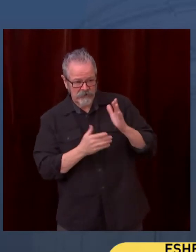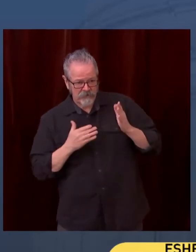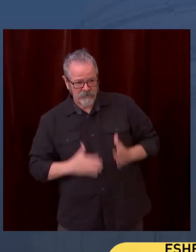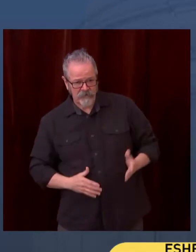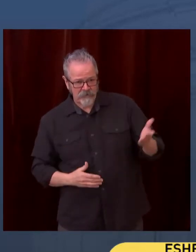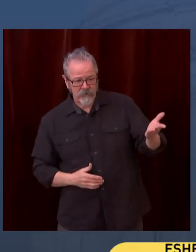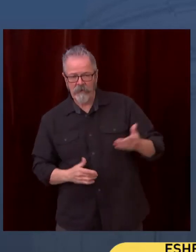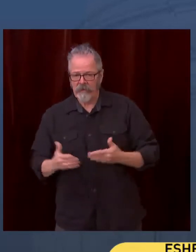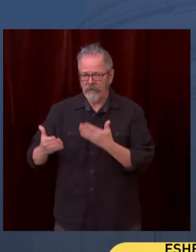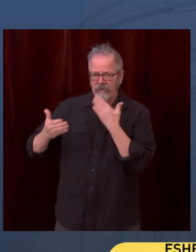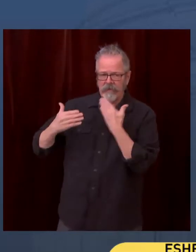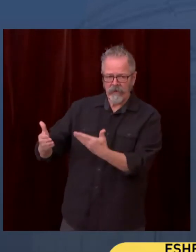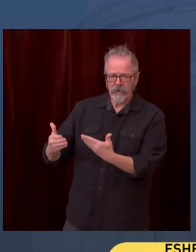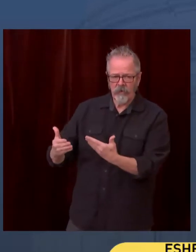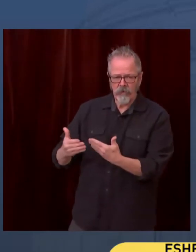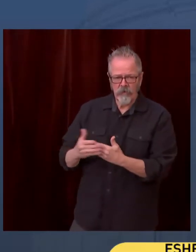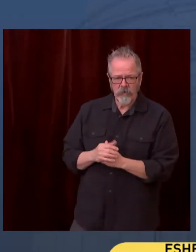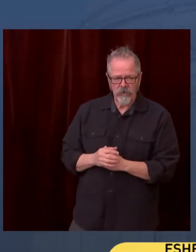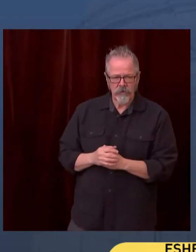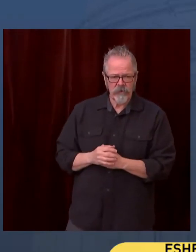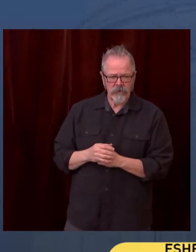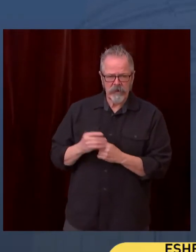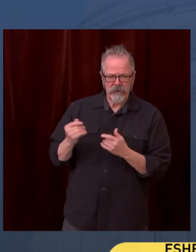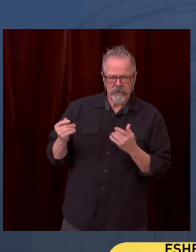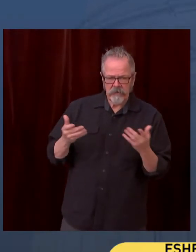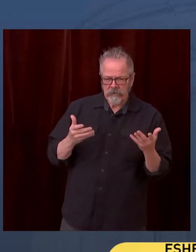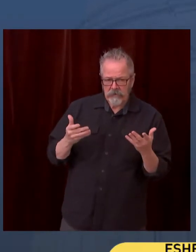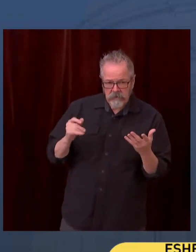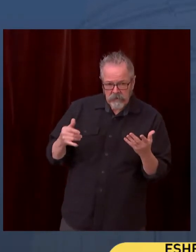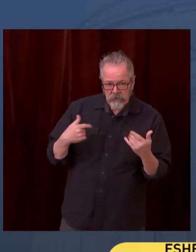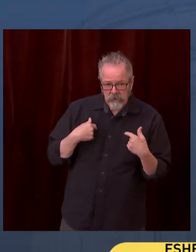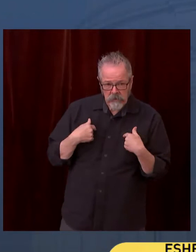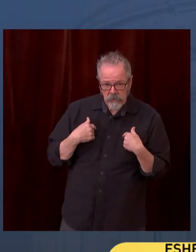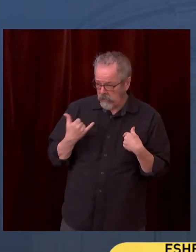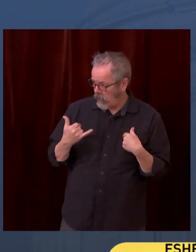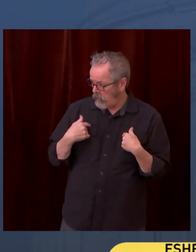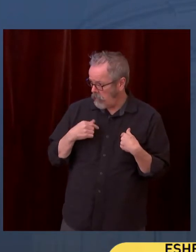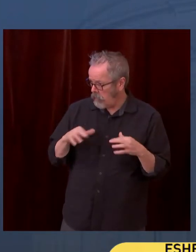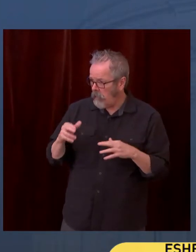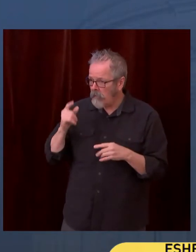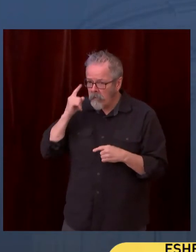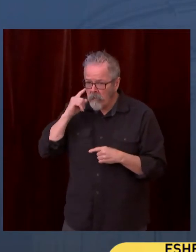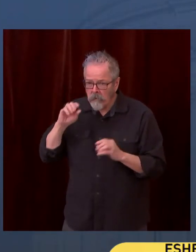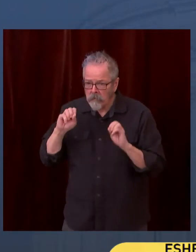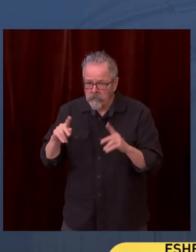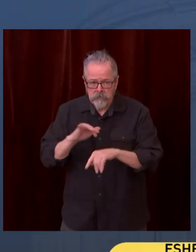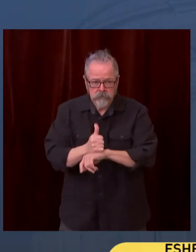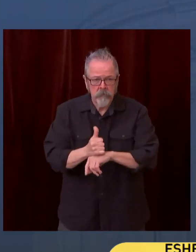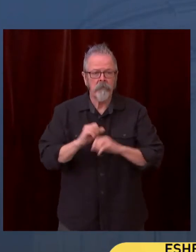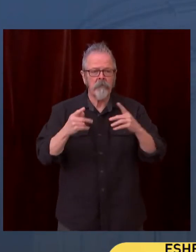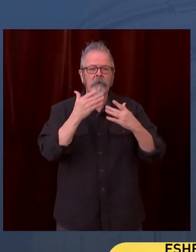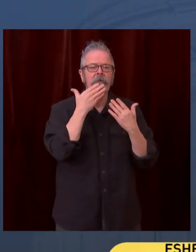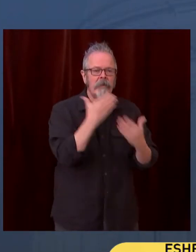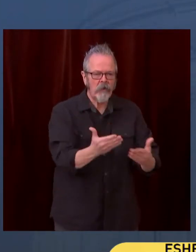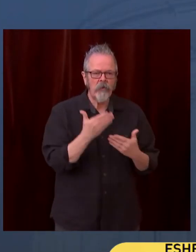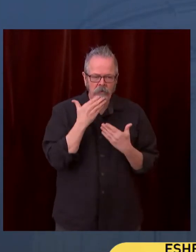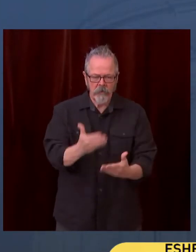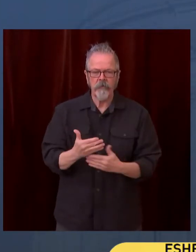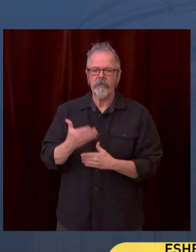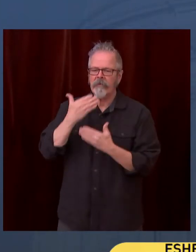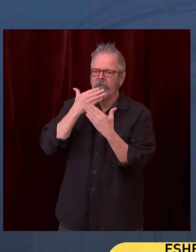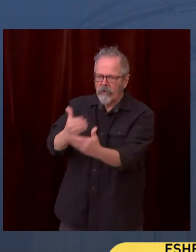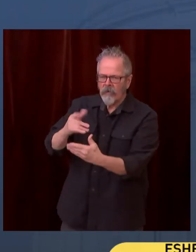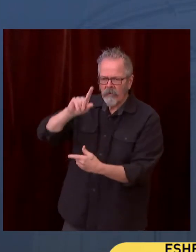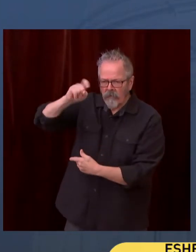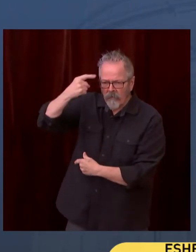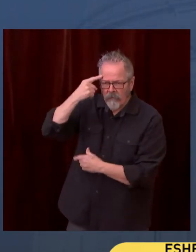Thank you, Governor Inslee. Thank you for including me today. It's always disappointing that we can't be